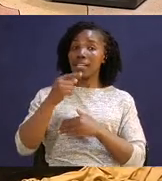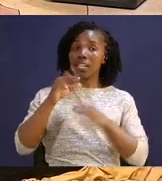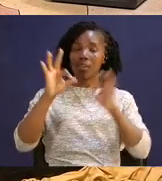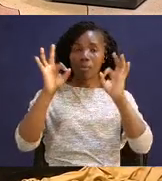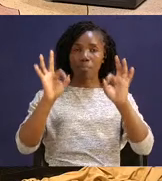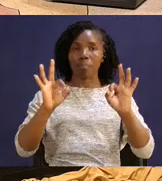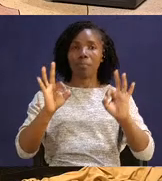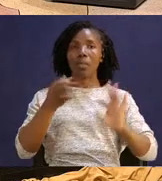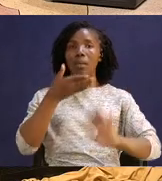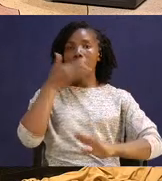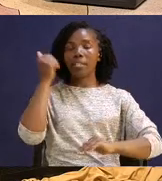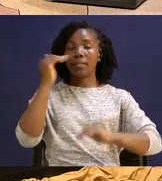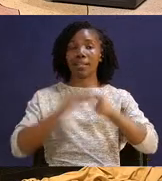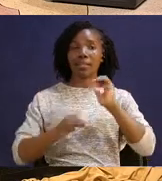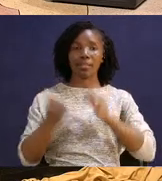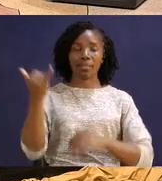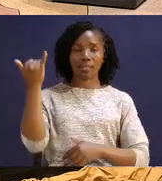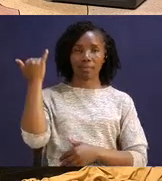Better than yesterday.